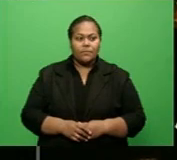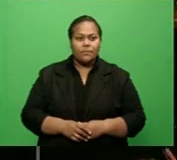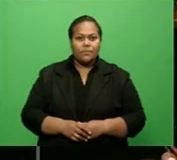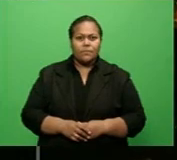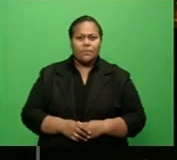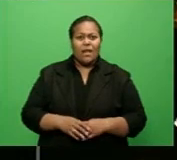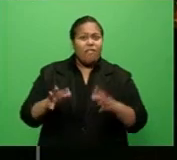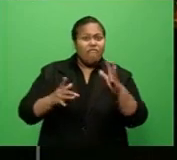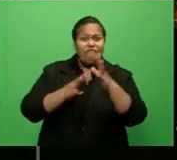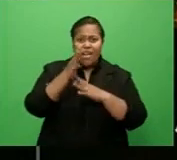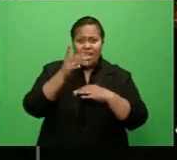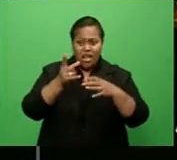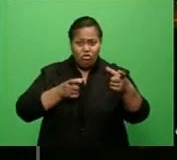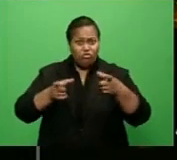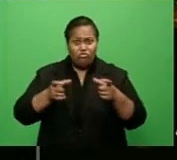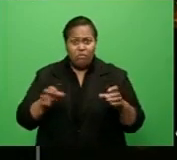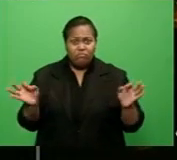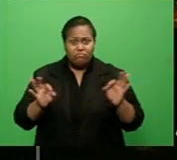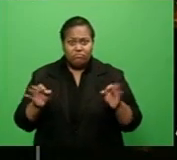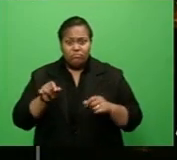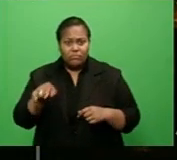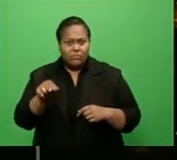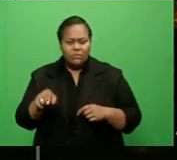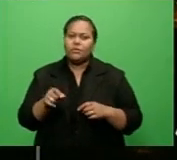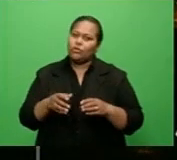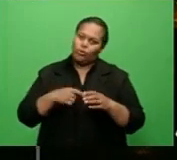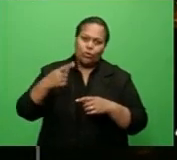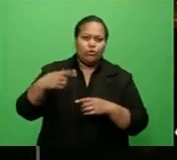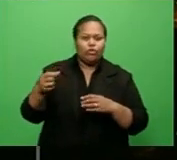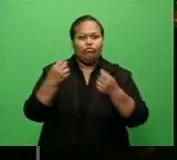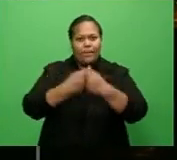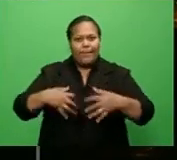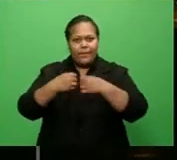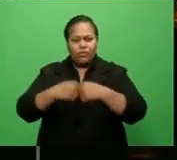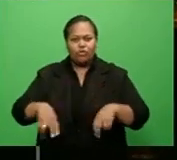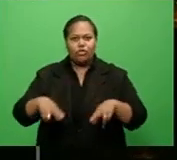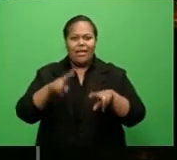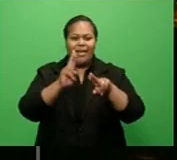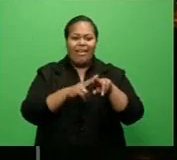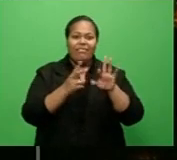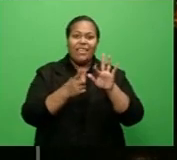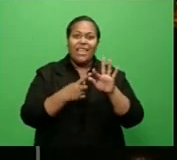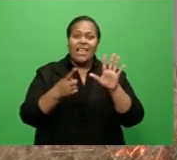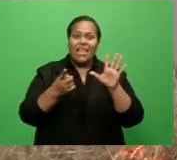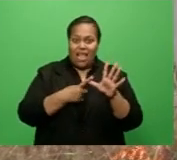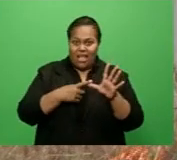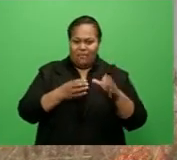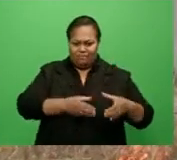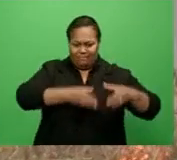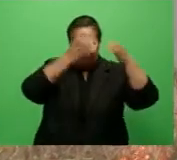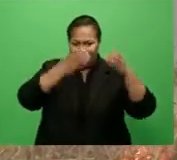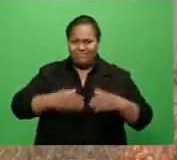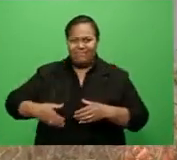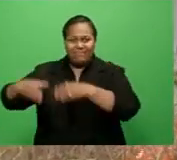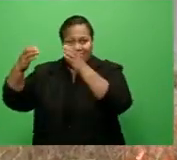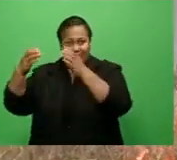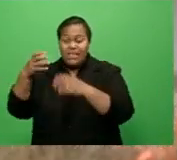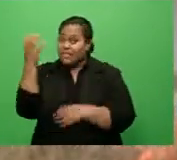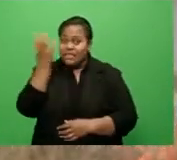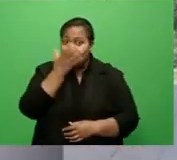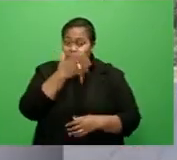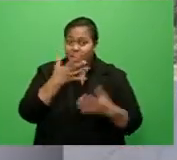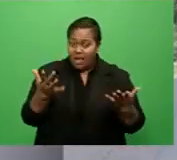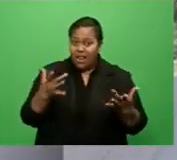Uncontrolled fires continue to be the prime cause of damage to Energy Fiji Limited's infrastructure. Apart from being dangerous and